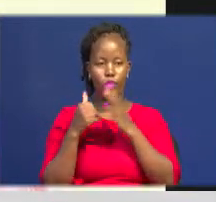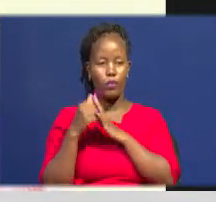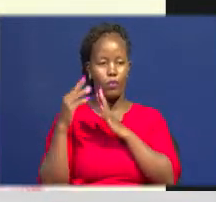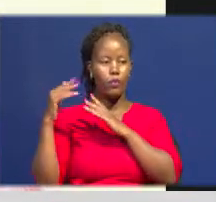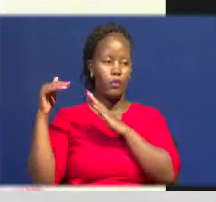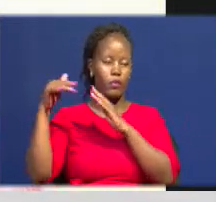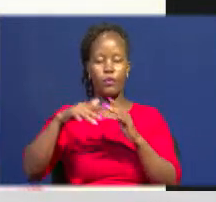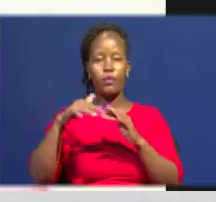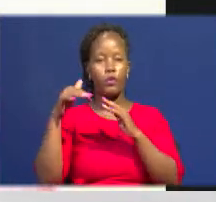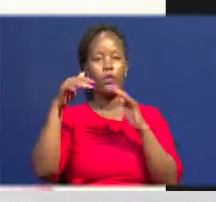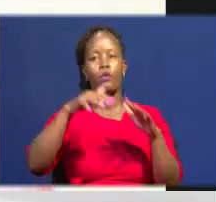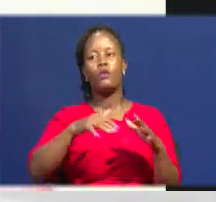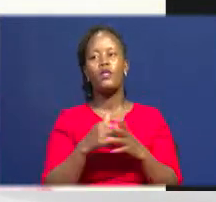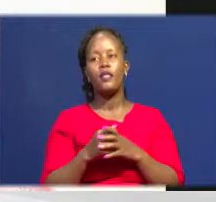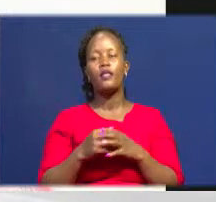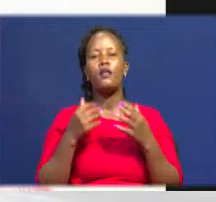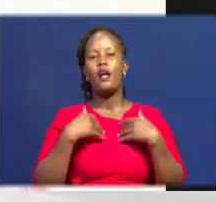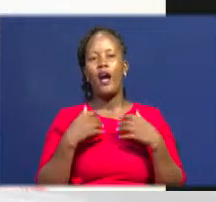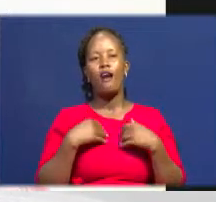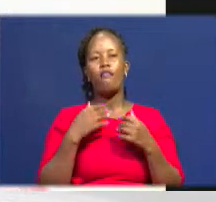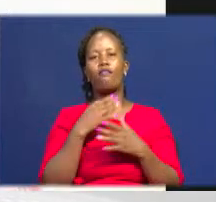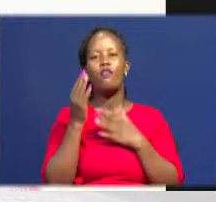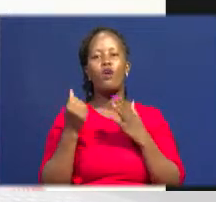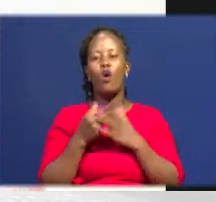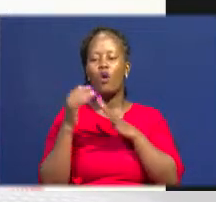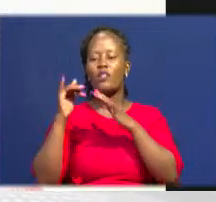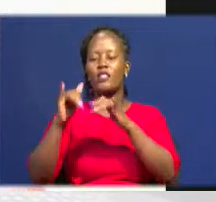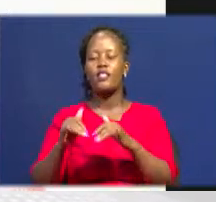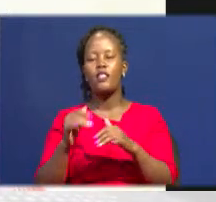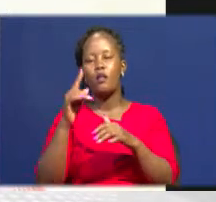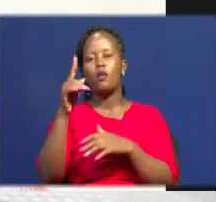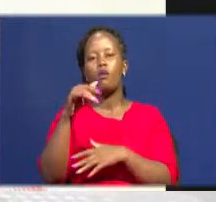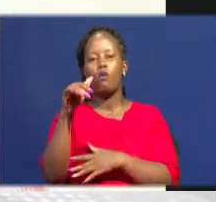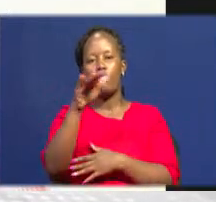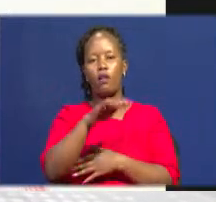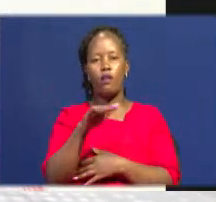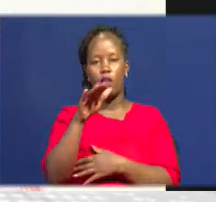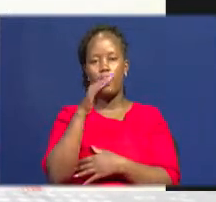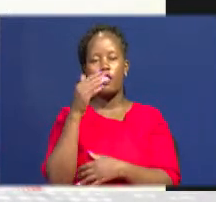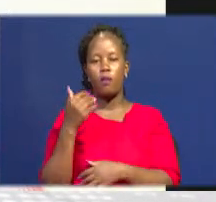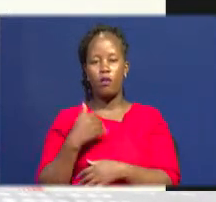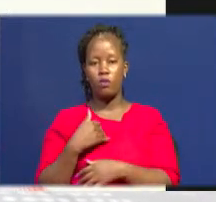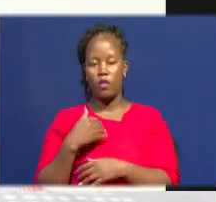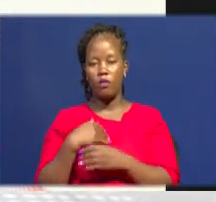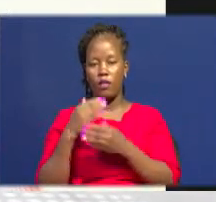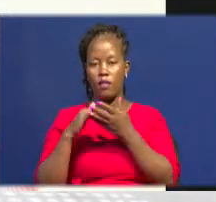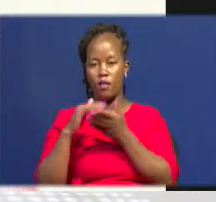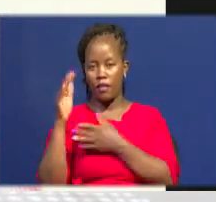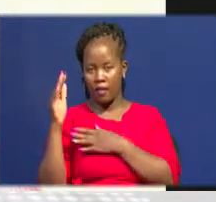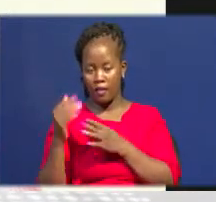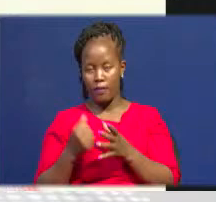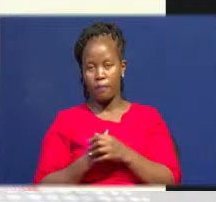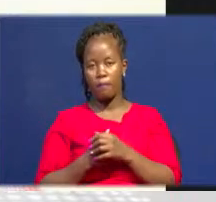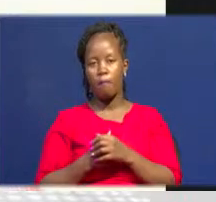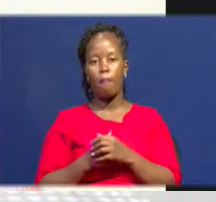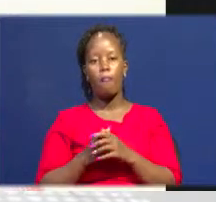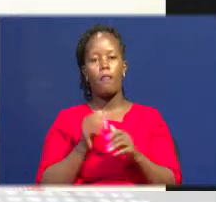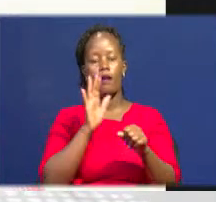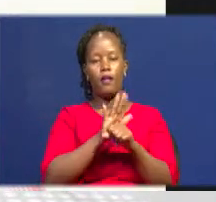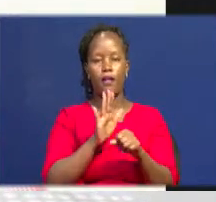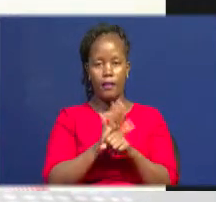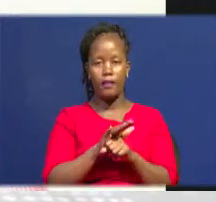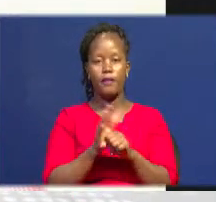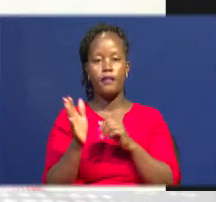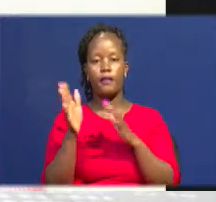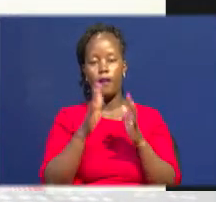so many of them crowding in one place and pose a challenge. But otherwise, I think with the proper arrangements we put